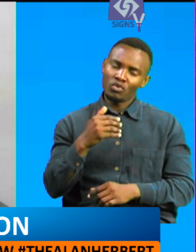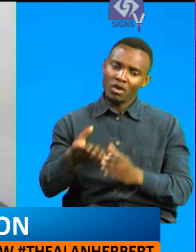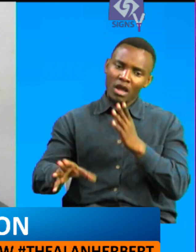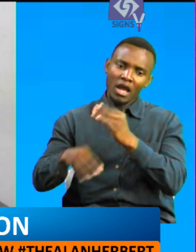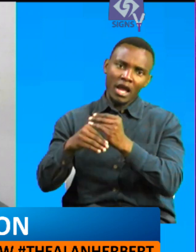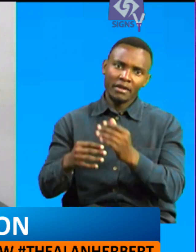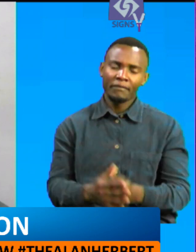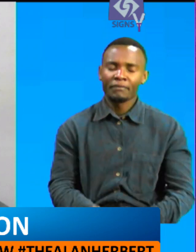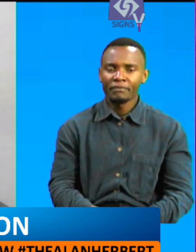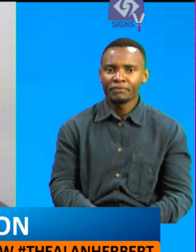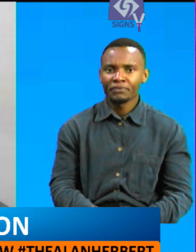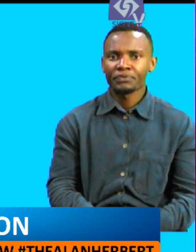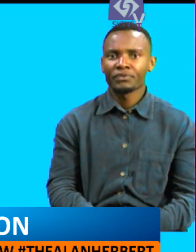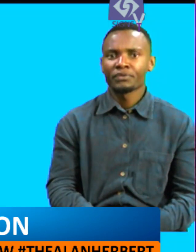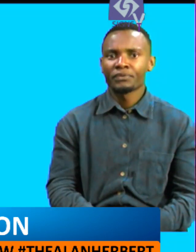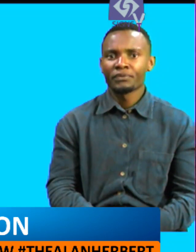this conversation off with?